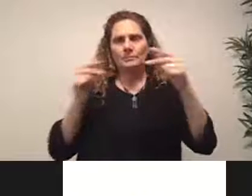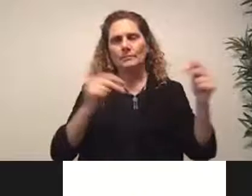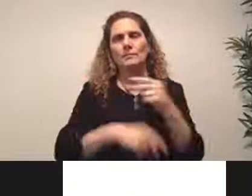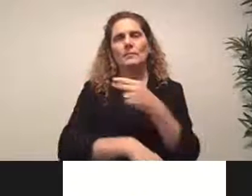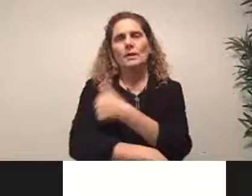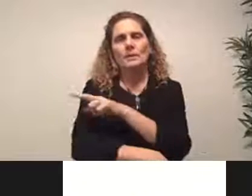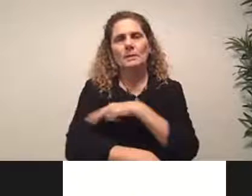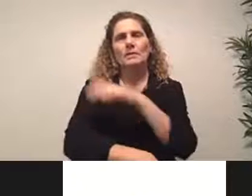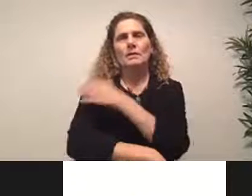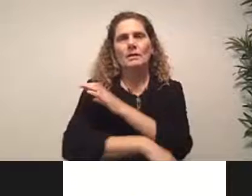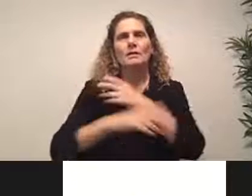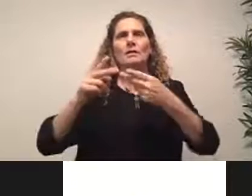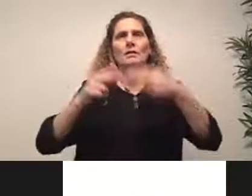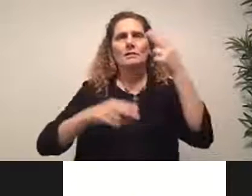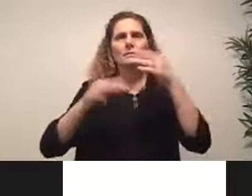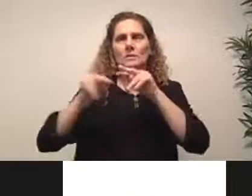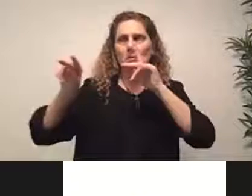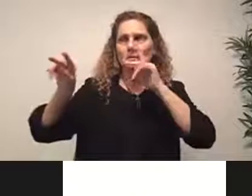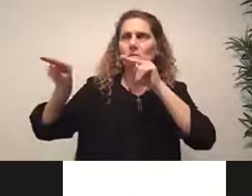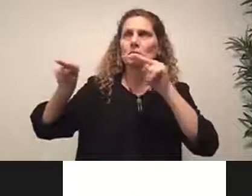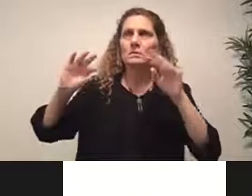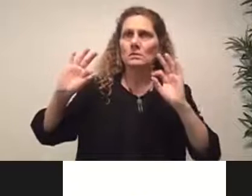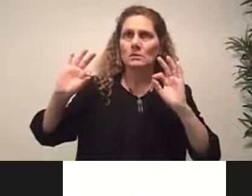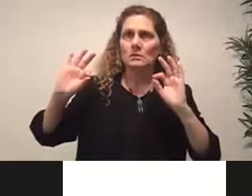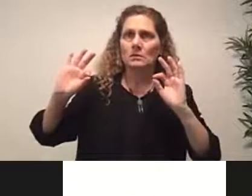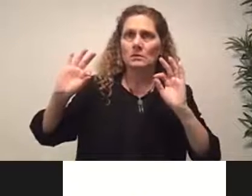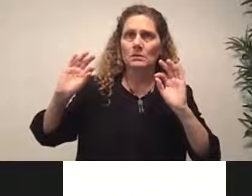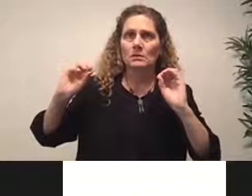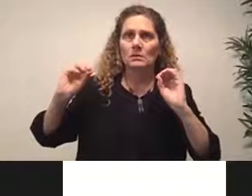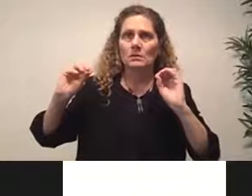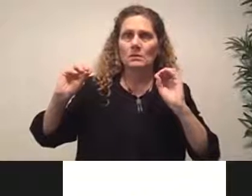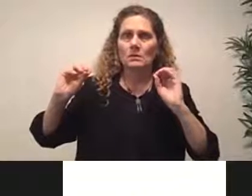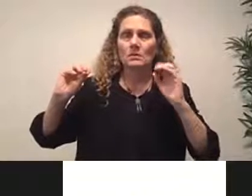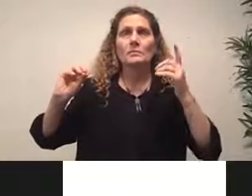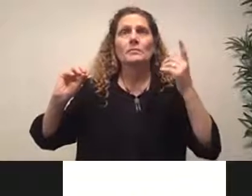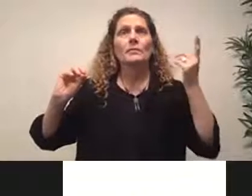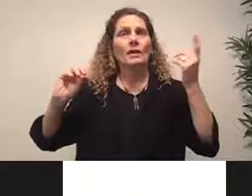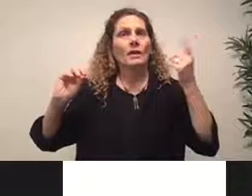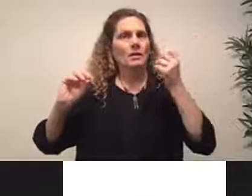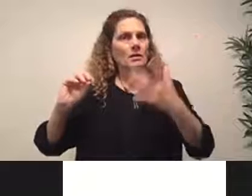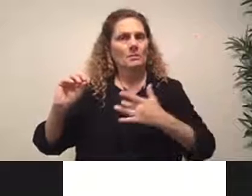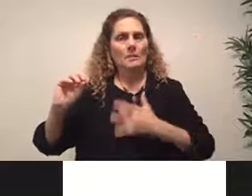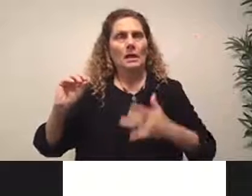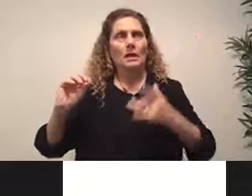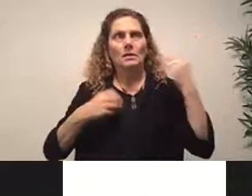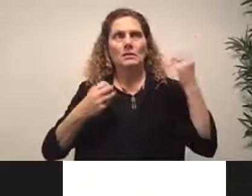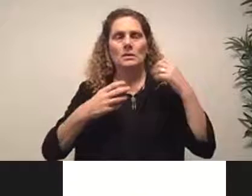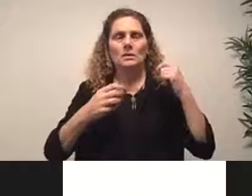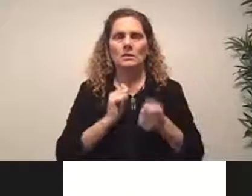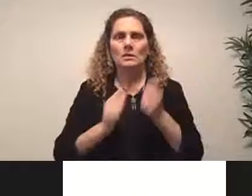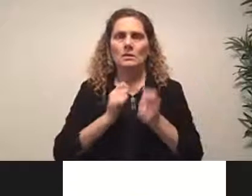changing sometimes on a daily basis. And I'm not critical of anybody over this because you have to put this in